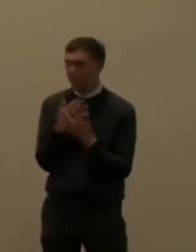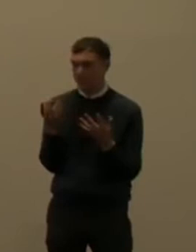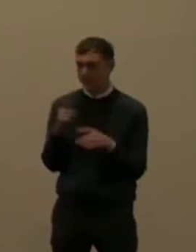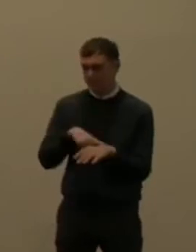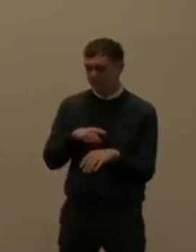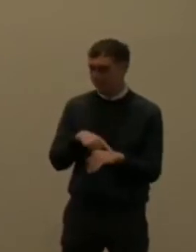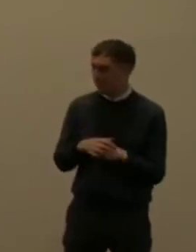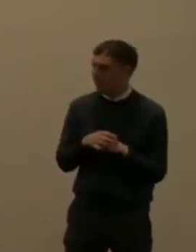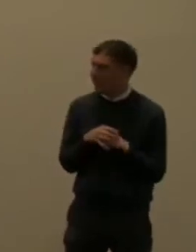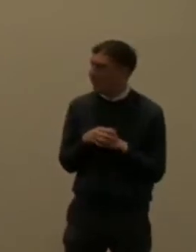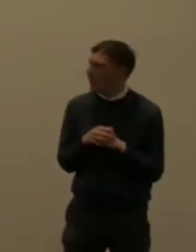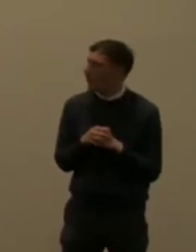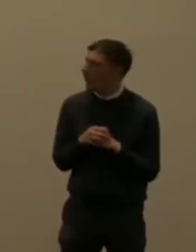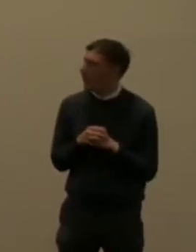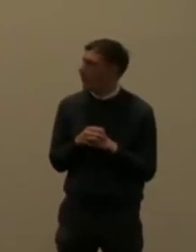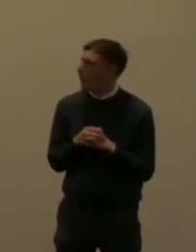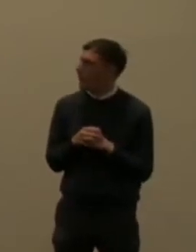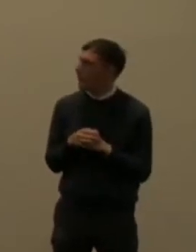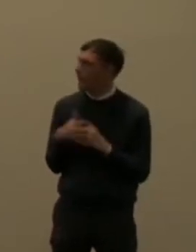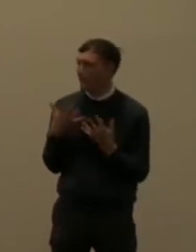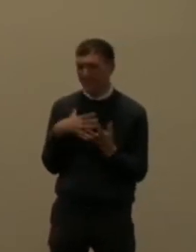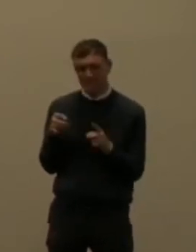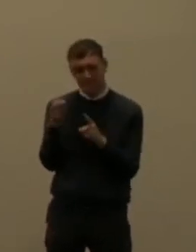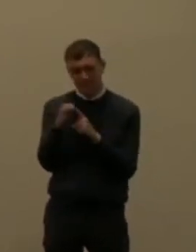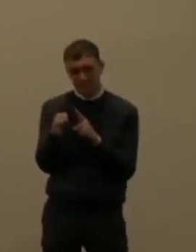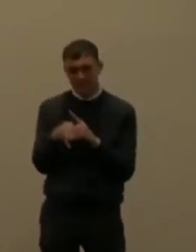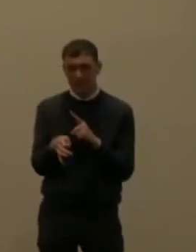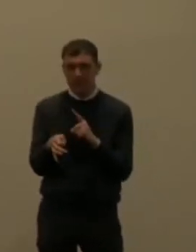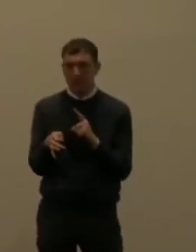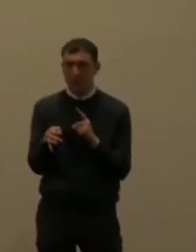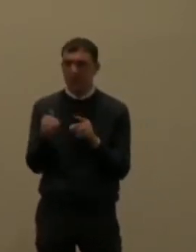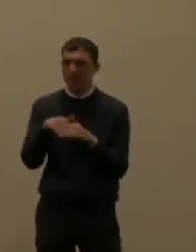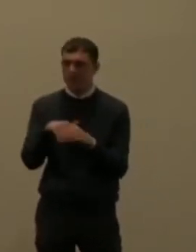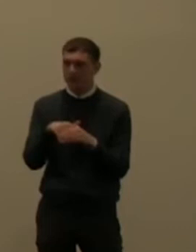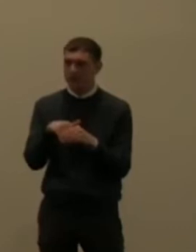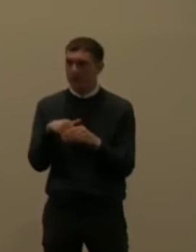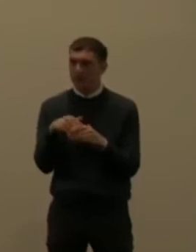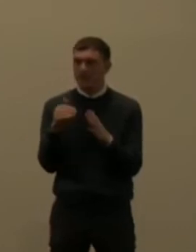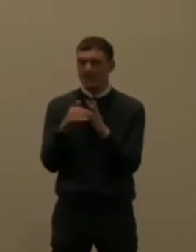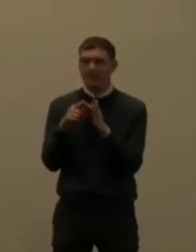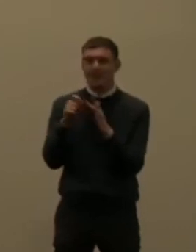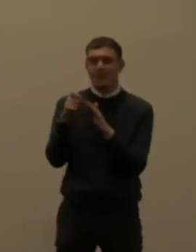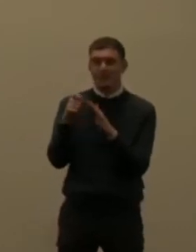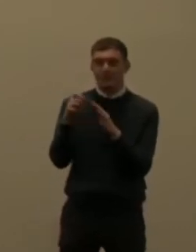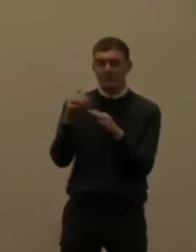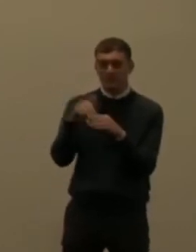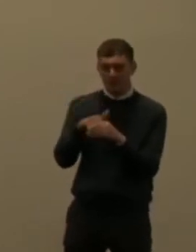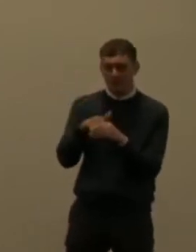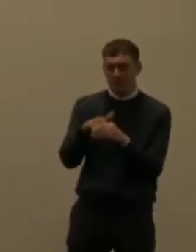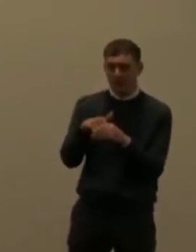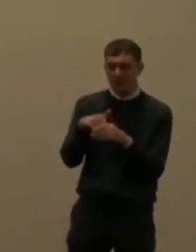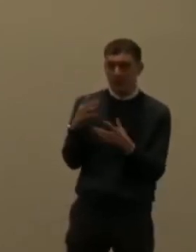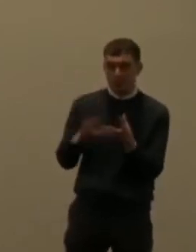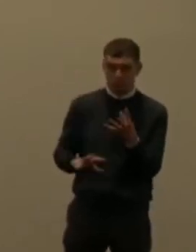times. And then you need to specify an output file, so that that zip file that has been that's going to